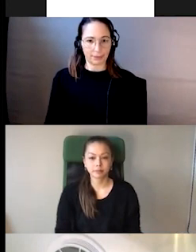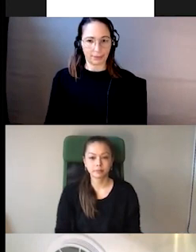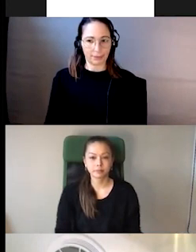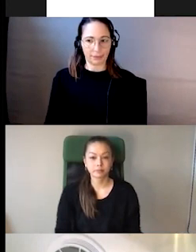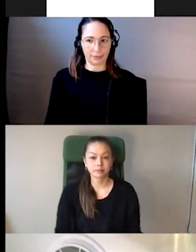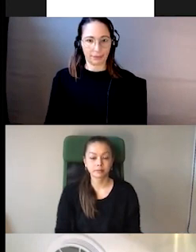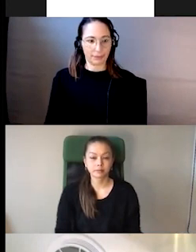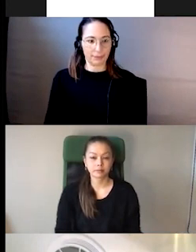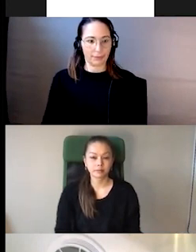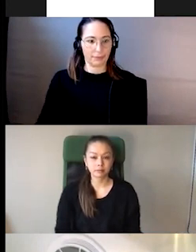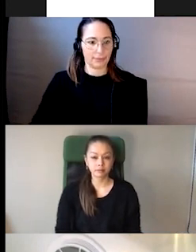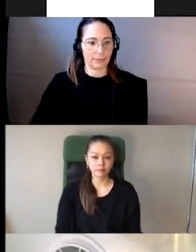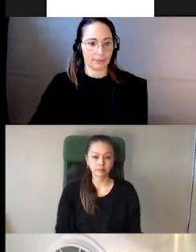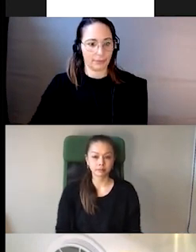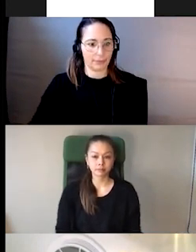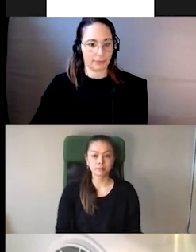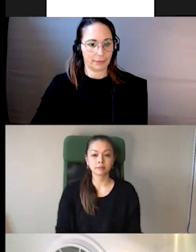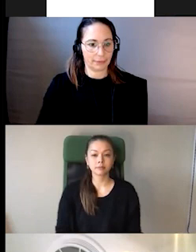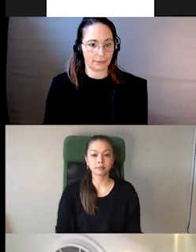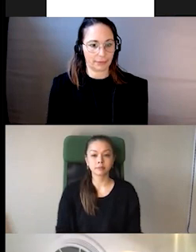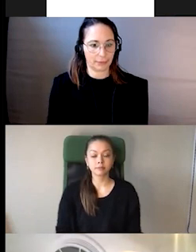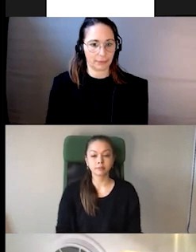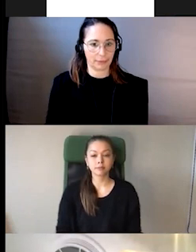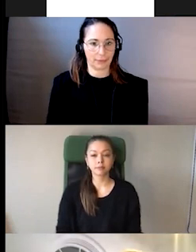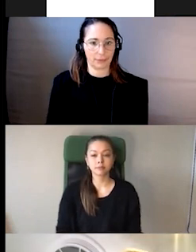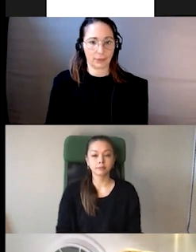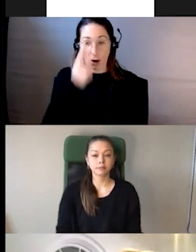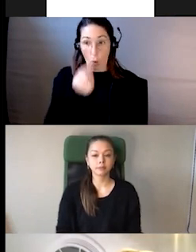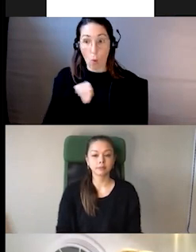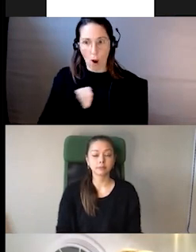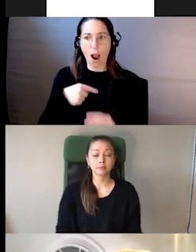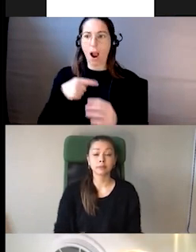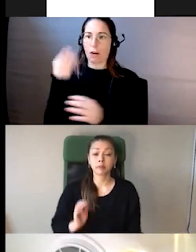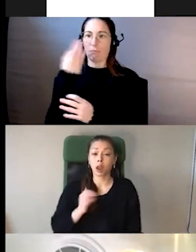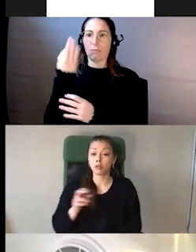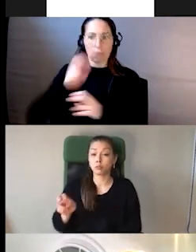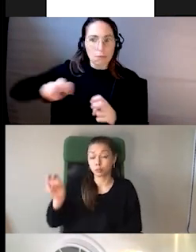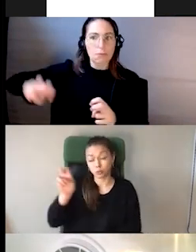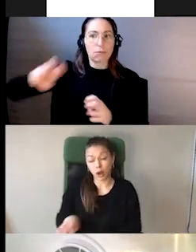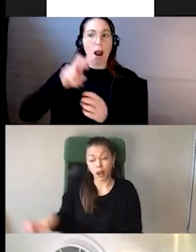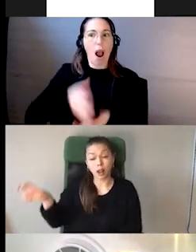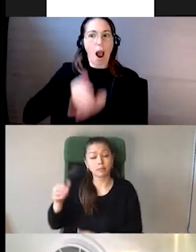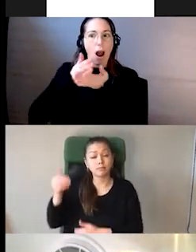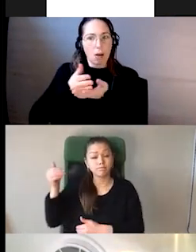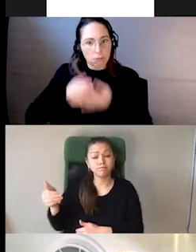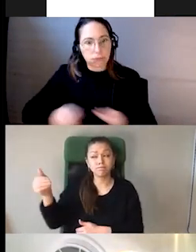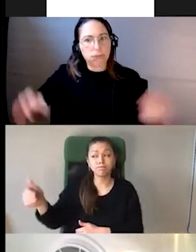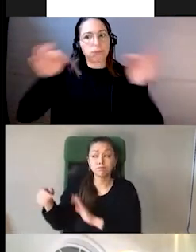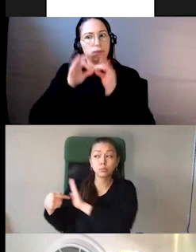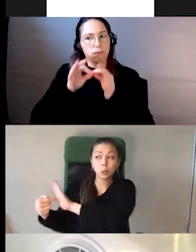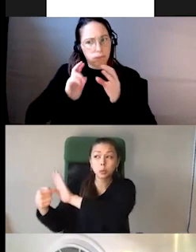We believe that our traveling exhibits are making an important contribution to language advocacy